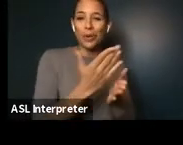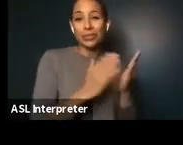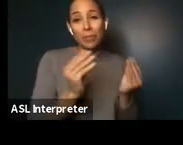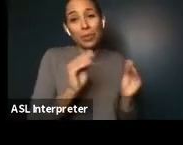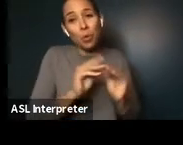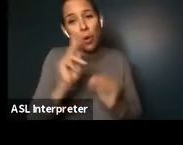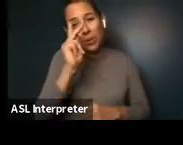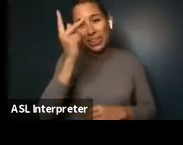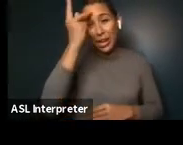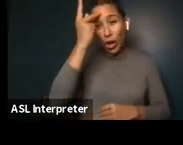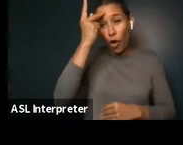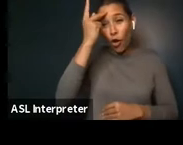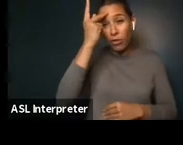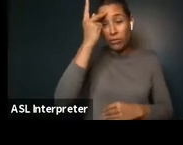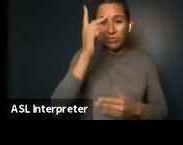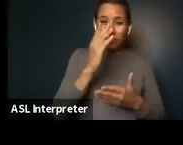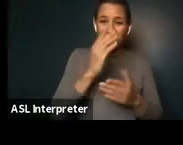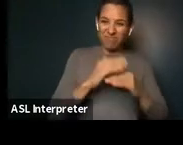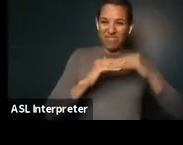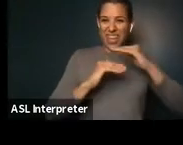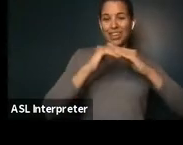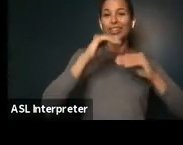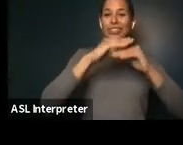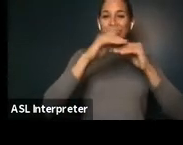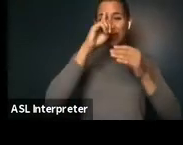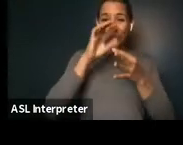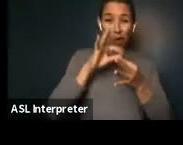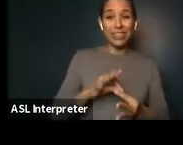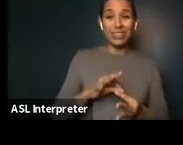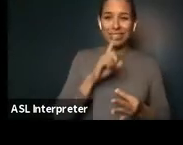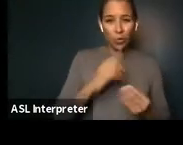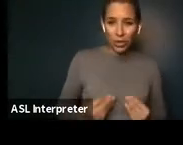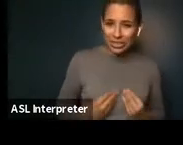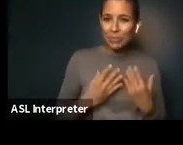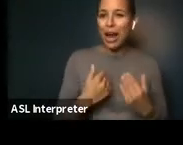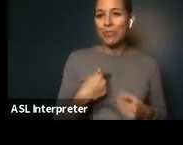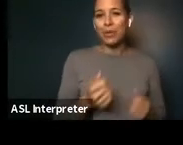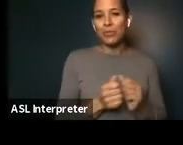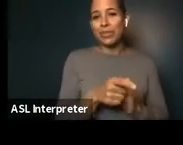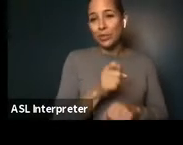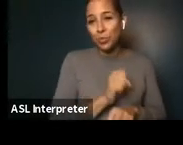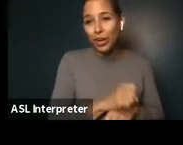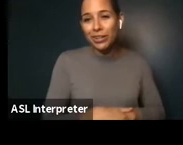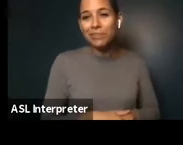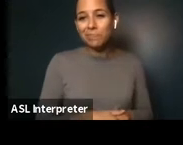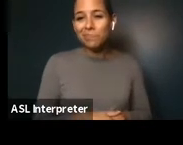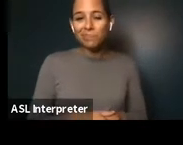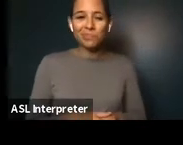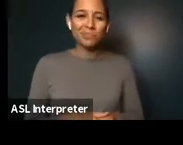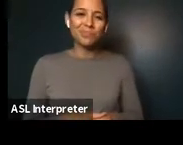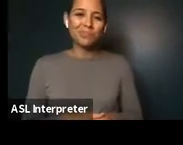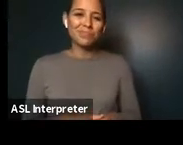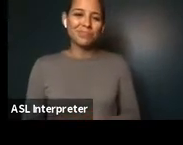resonances. Um, which were also very inspiring for me with this work, like thinking about, you know, there's a